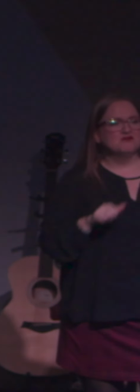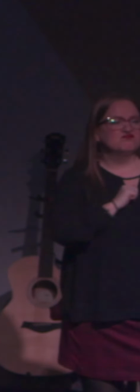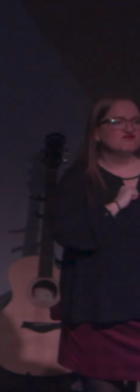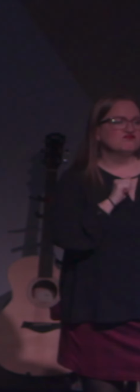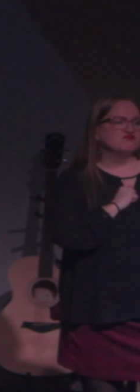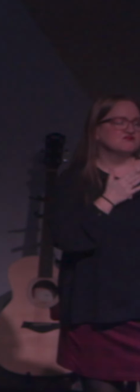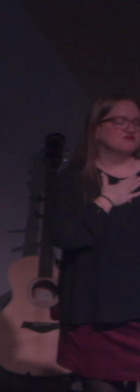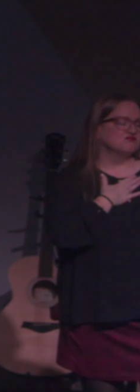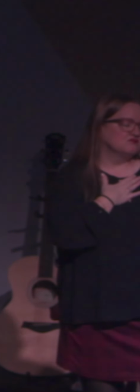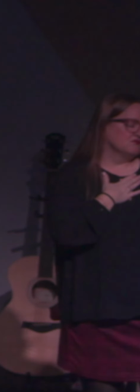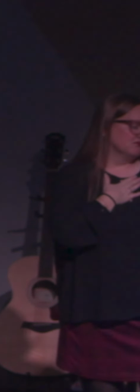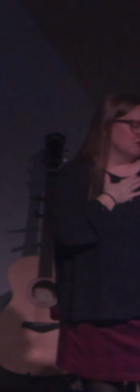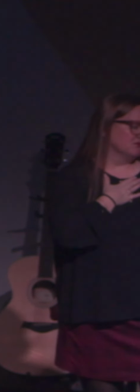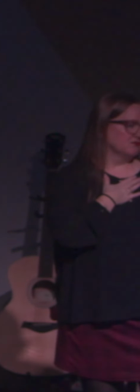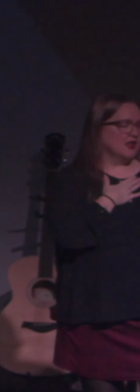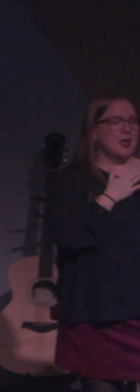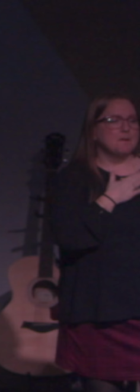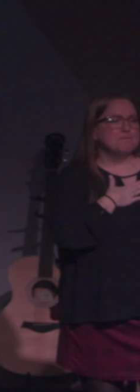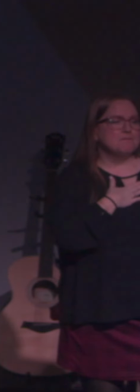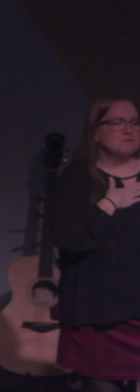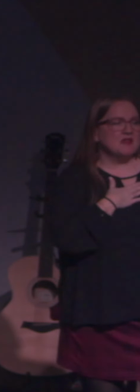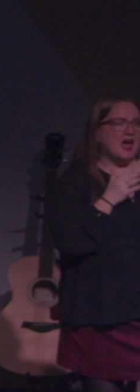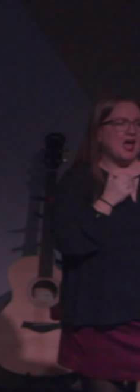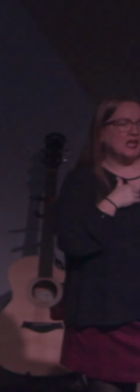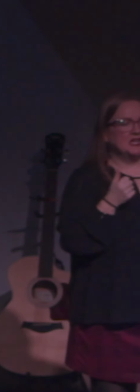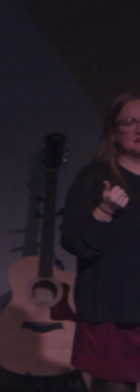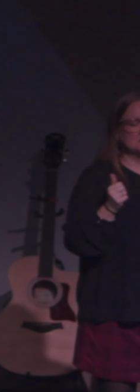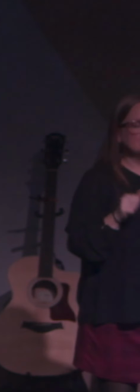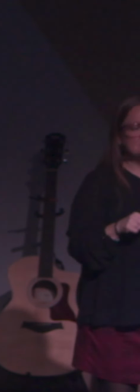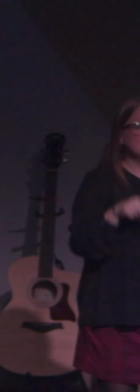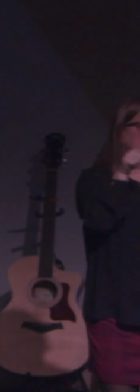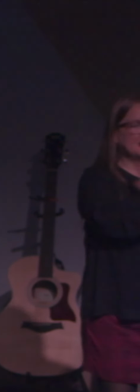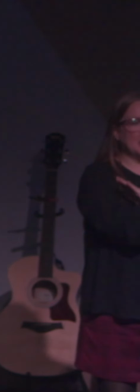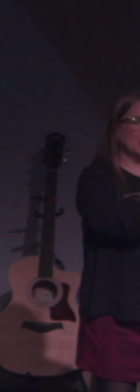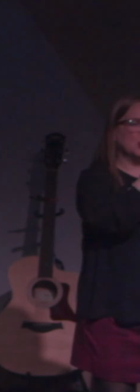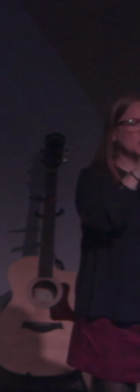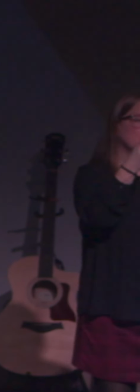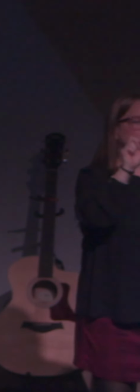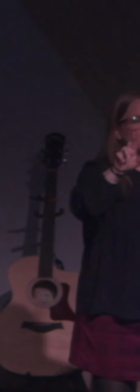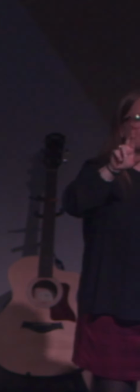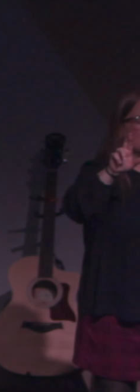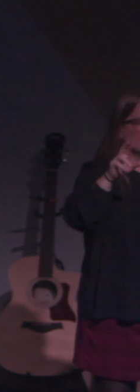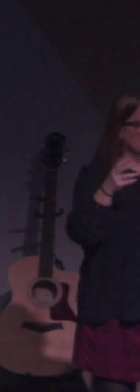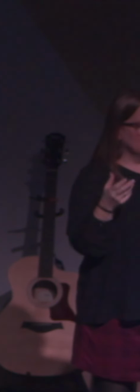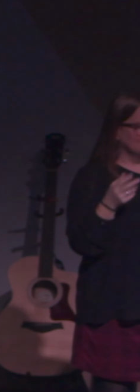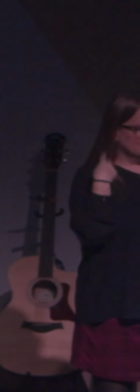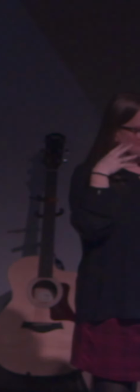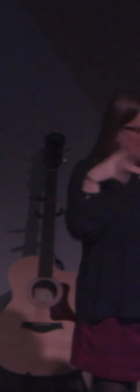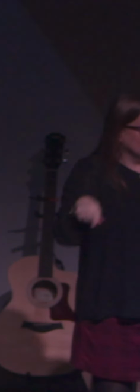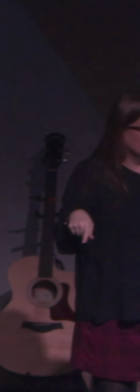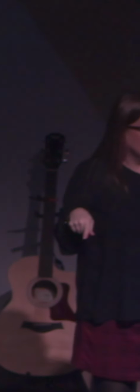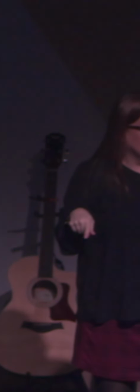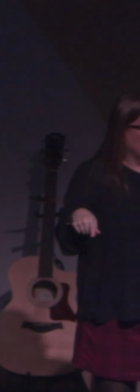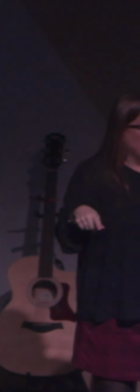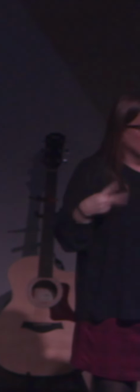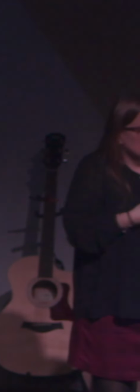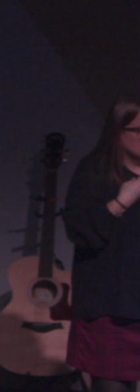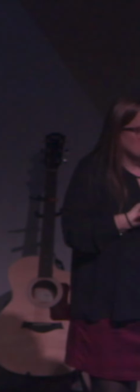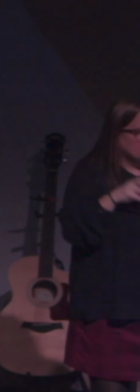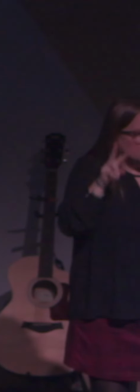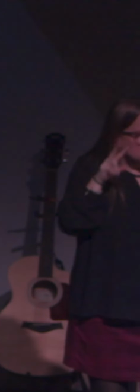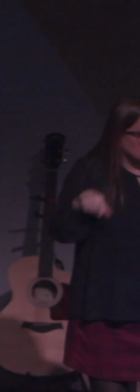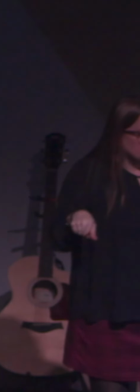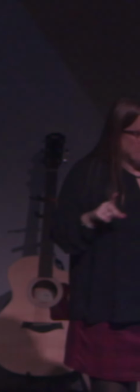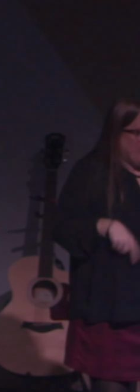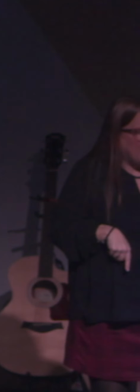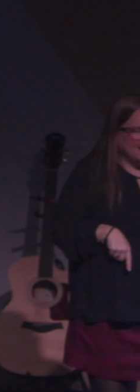right? My tiny leg will somehow like kick up and kill a cougar. Like that would be crazy, right? What kind of sheep would do that?